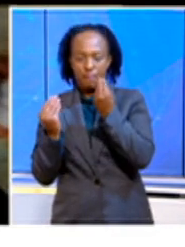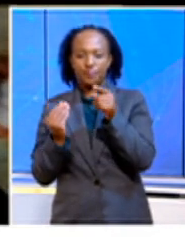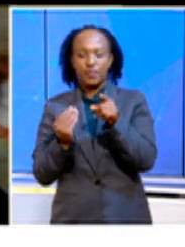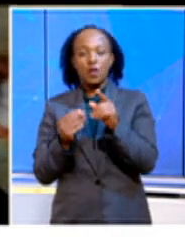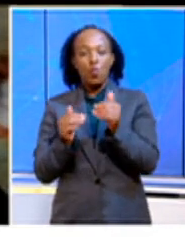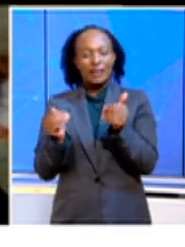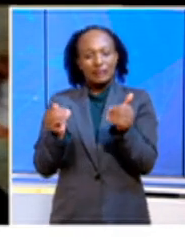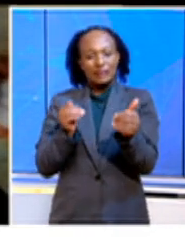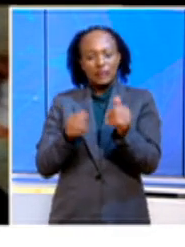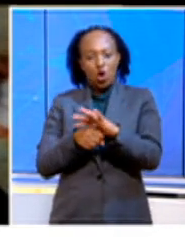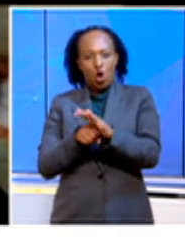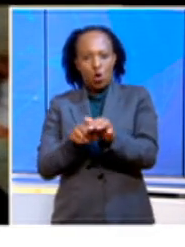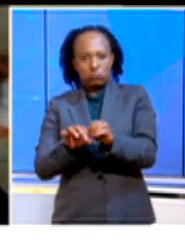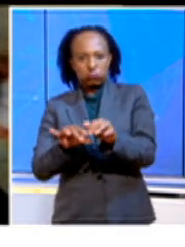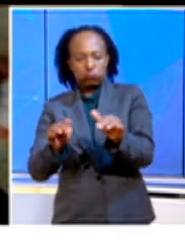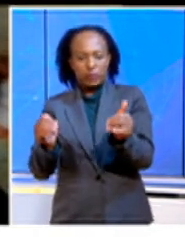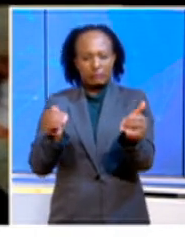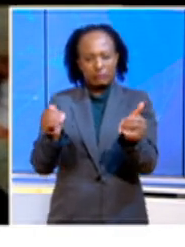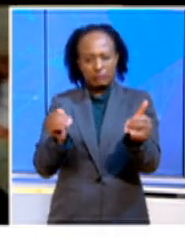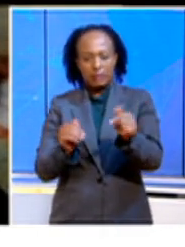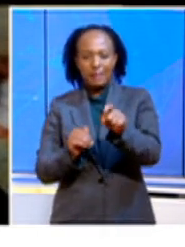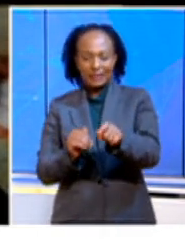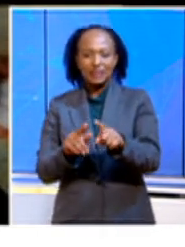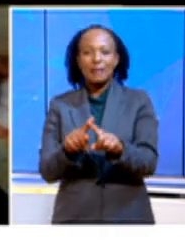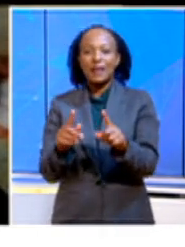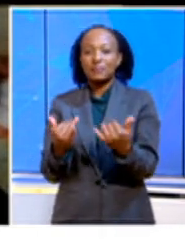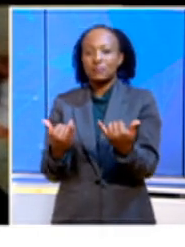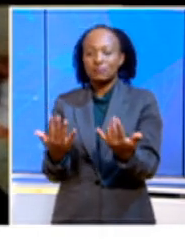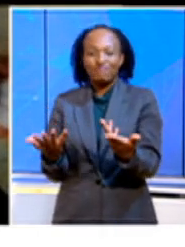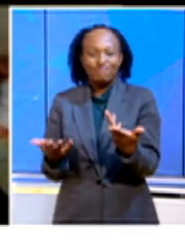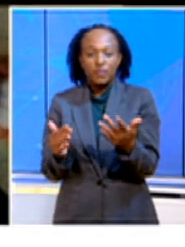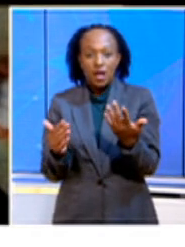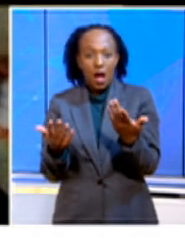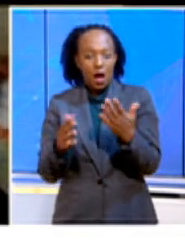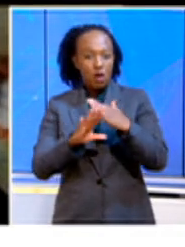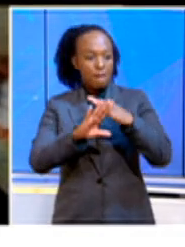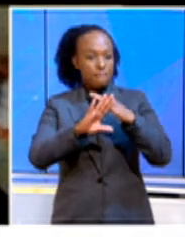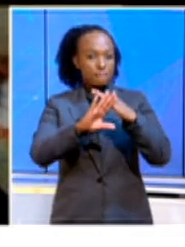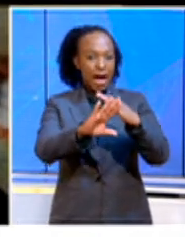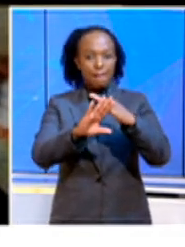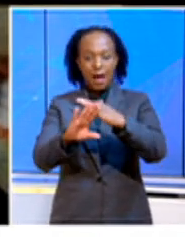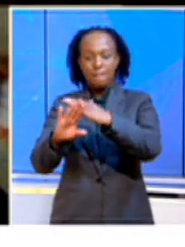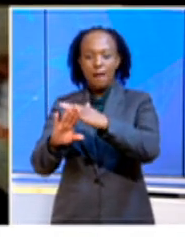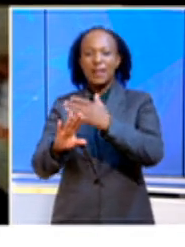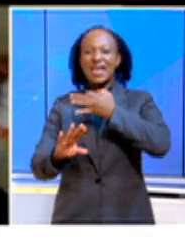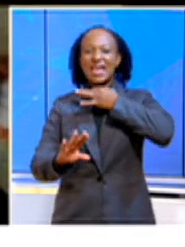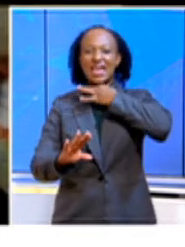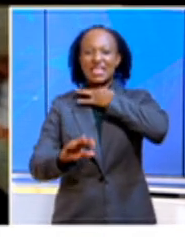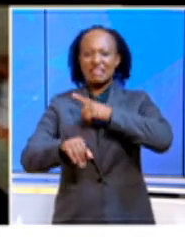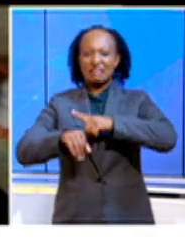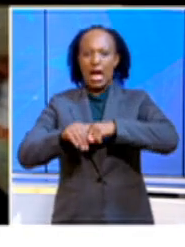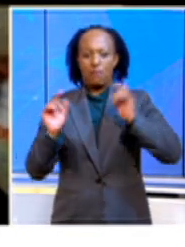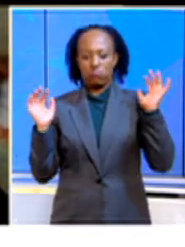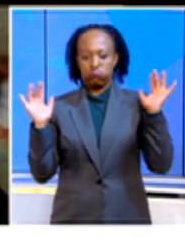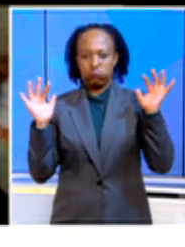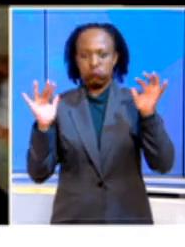keep transmission levels at relatively low levels. So the issue is really how do we prevent in these certain high-risk periods super